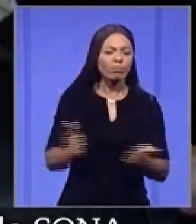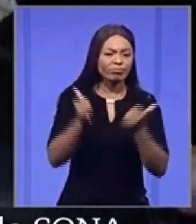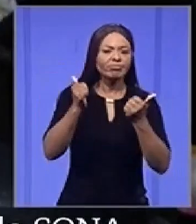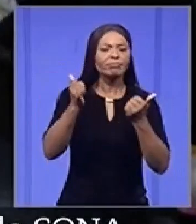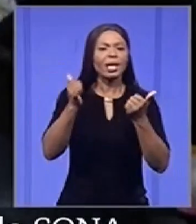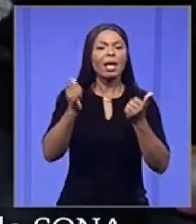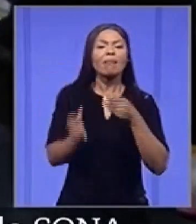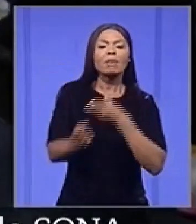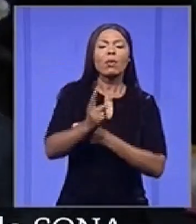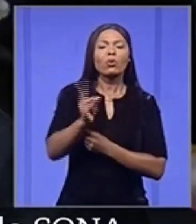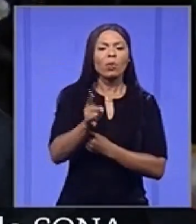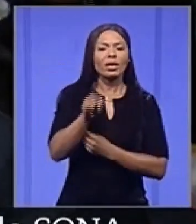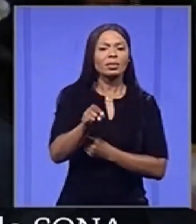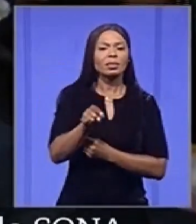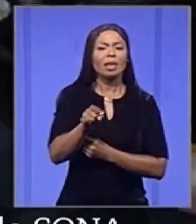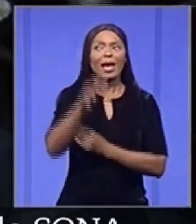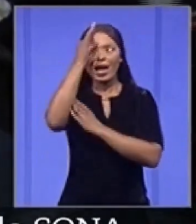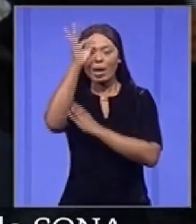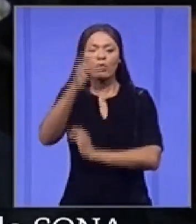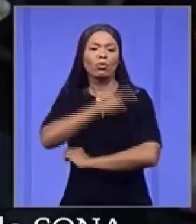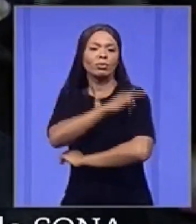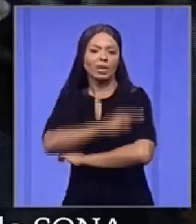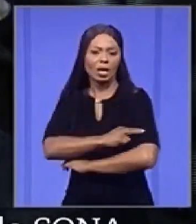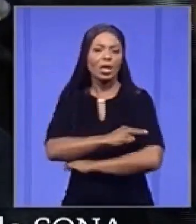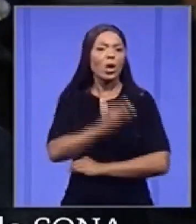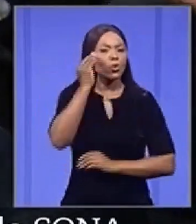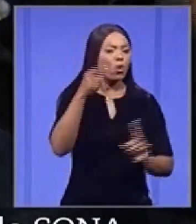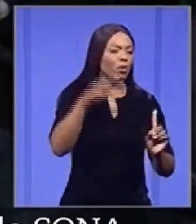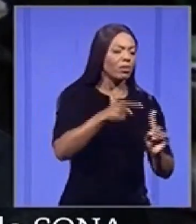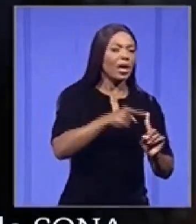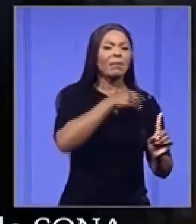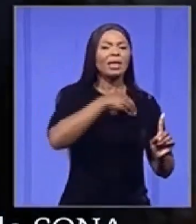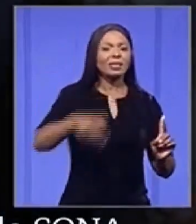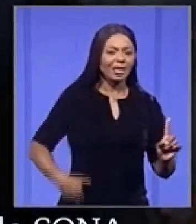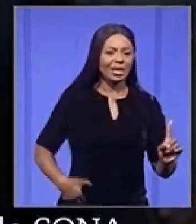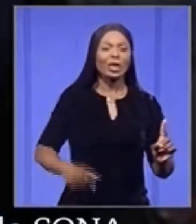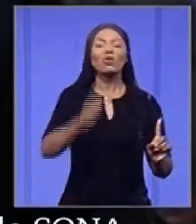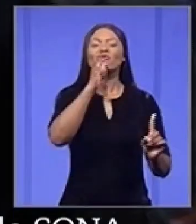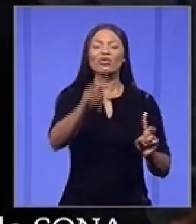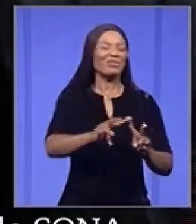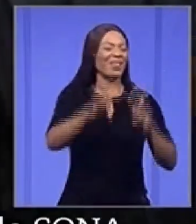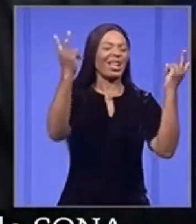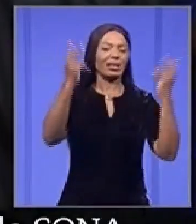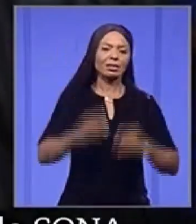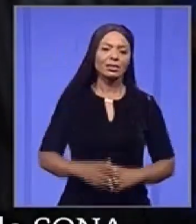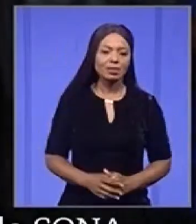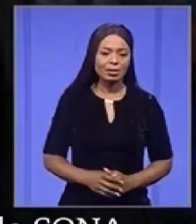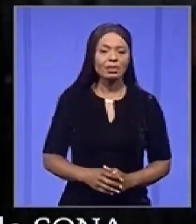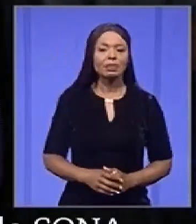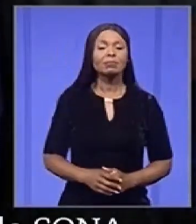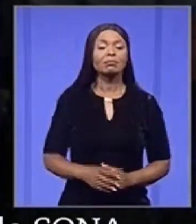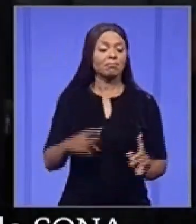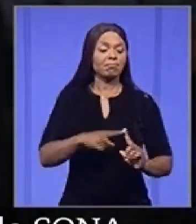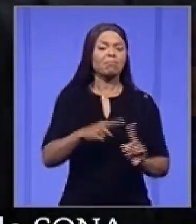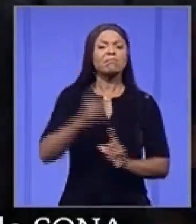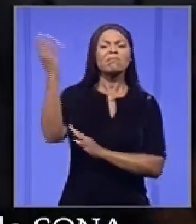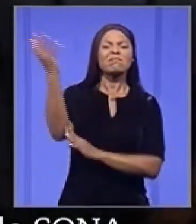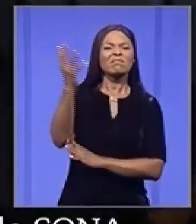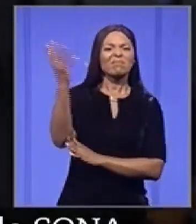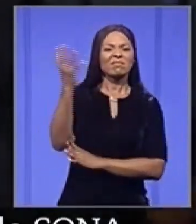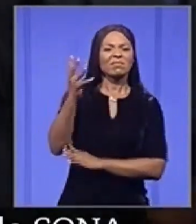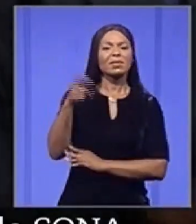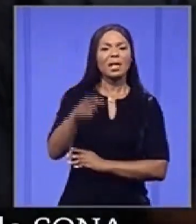mo di-public hospital ba itse gore mo president na sa bue nnete. Polelo e kgolo e boletsweng ke moetapele wa